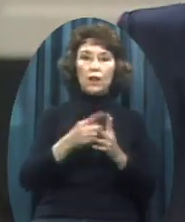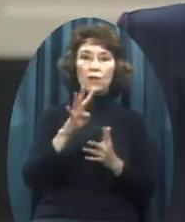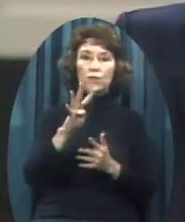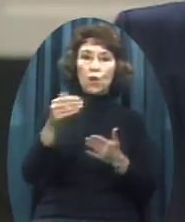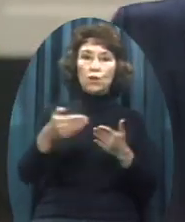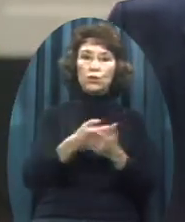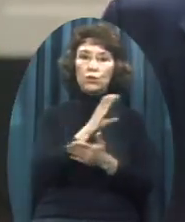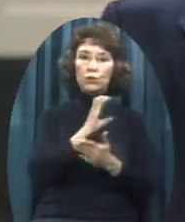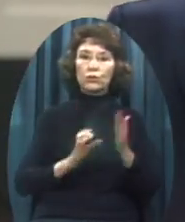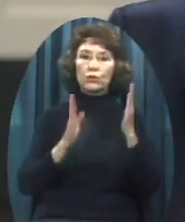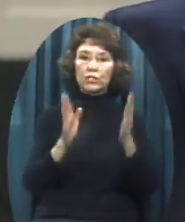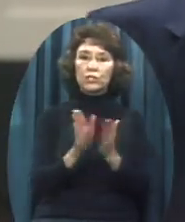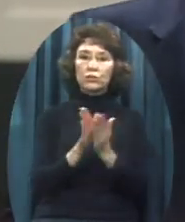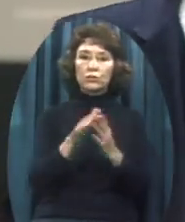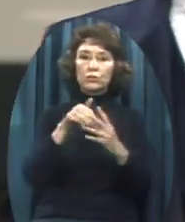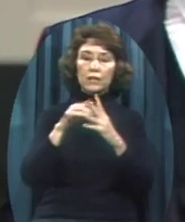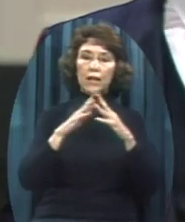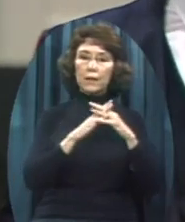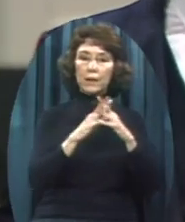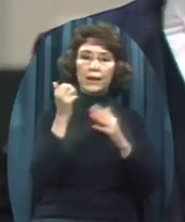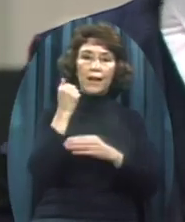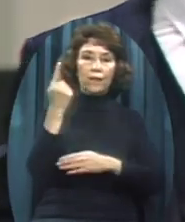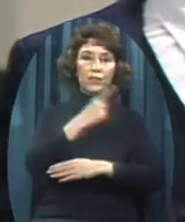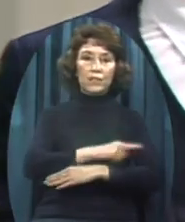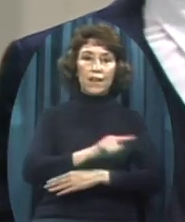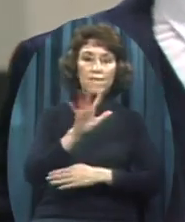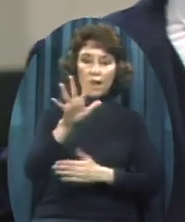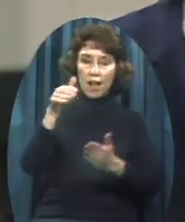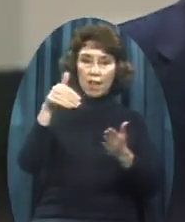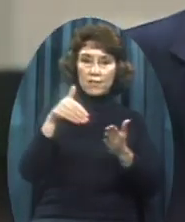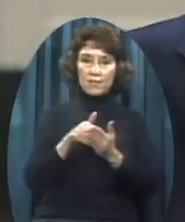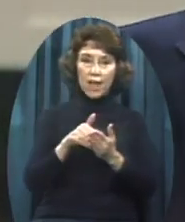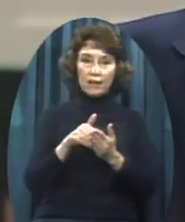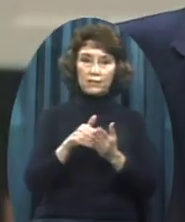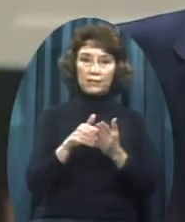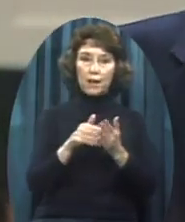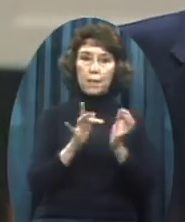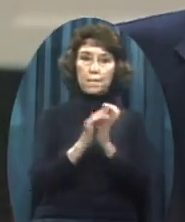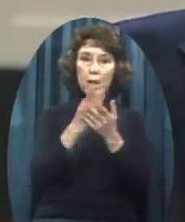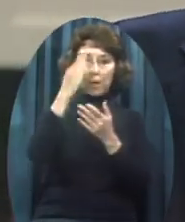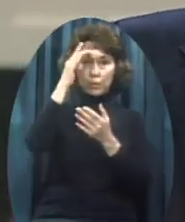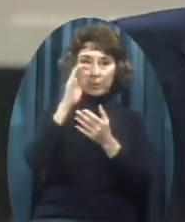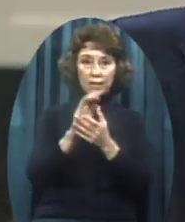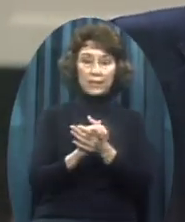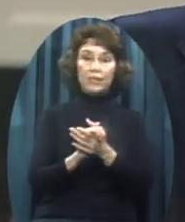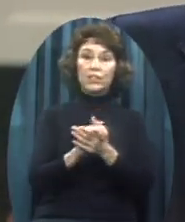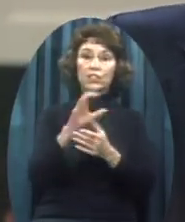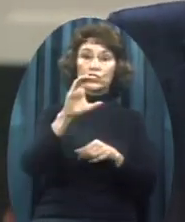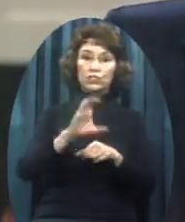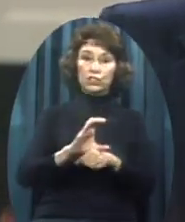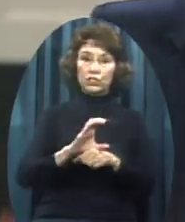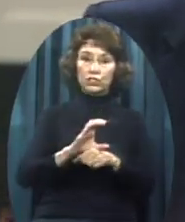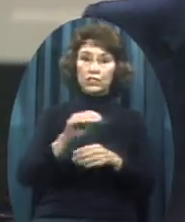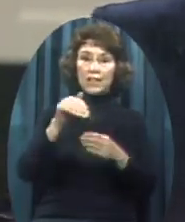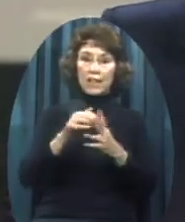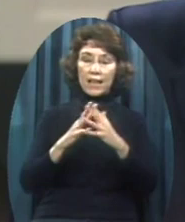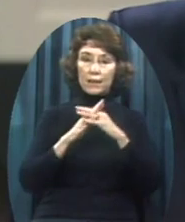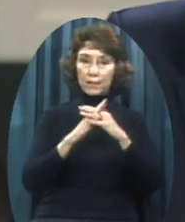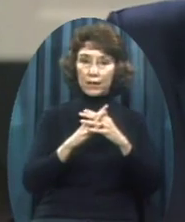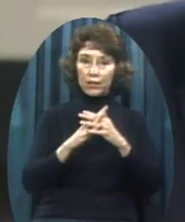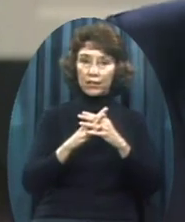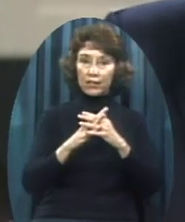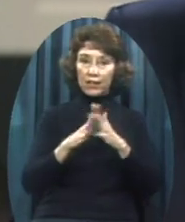day, planting 5,000 new fundamentalist churches in North America between now and the end of this century, next 19 years. Finally, verse